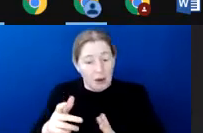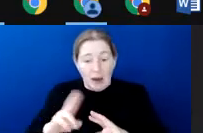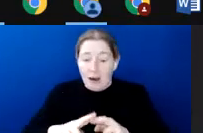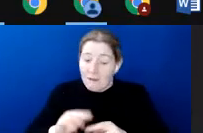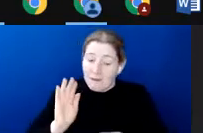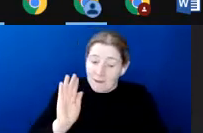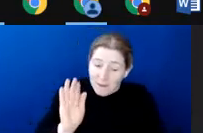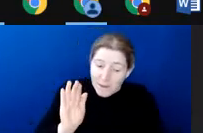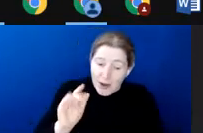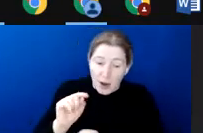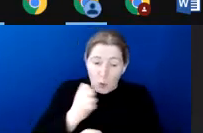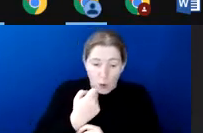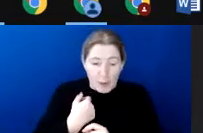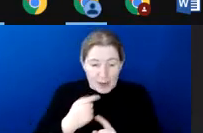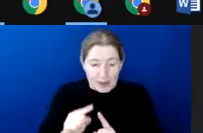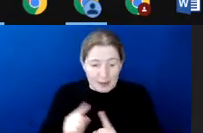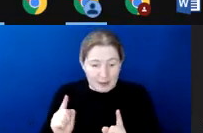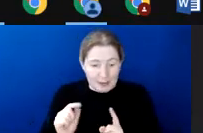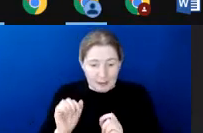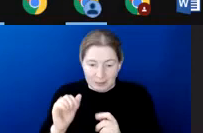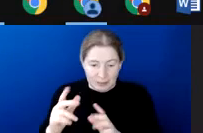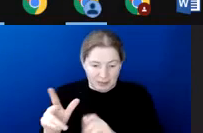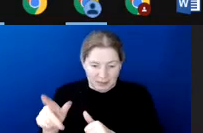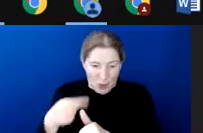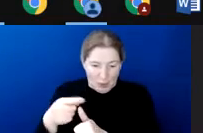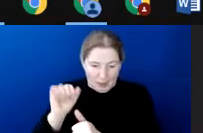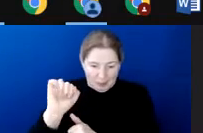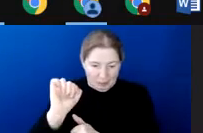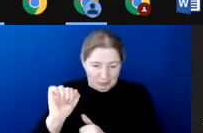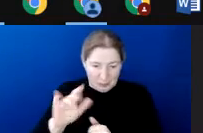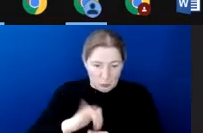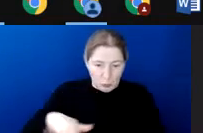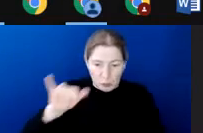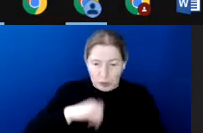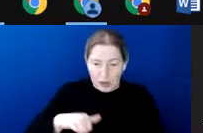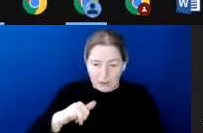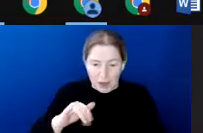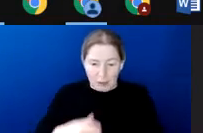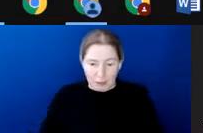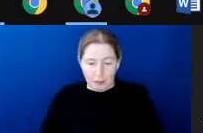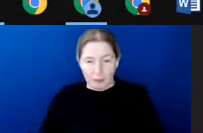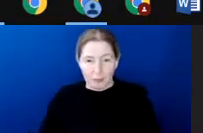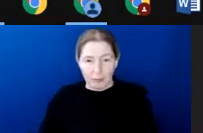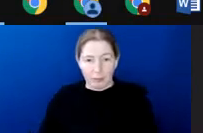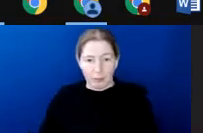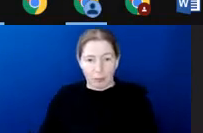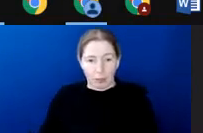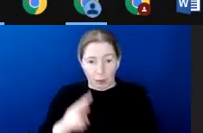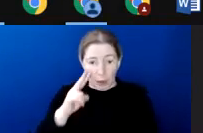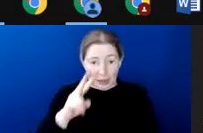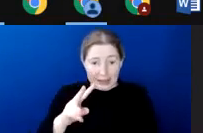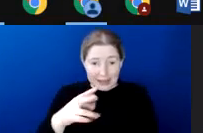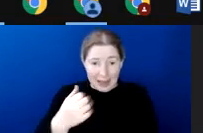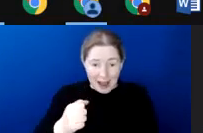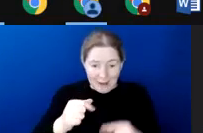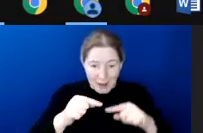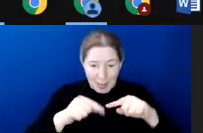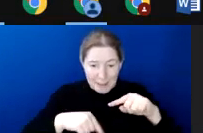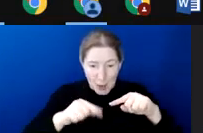currency for that destination that I'm on. You see that there are some fields